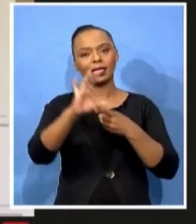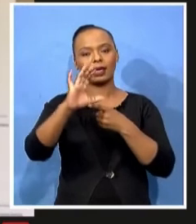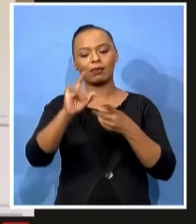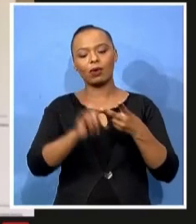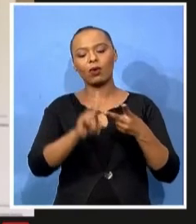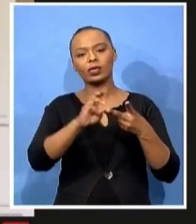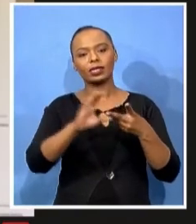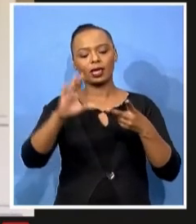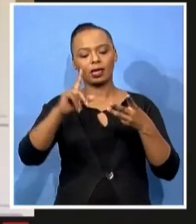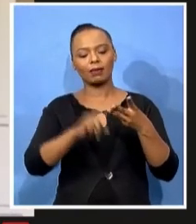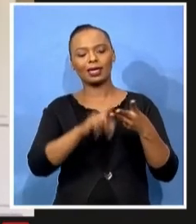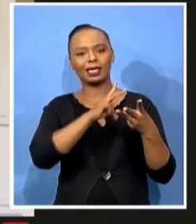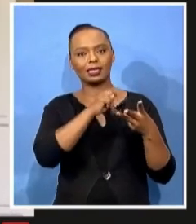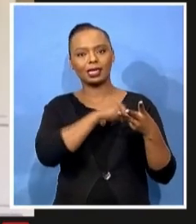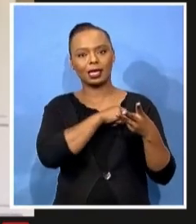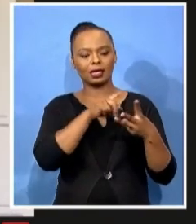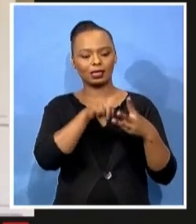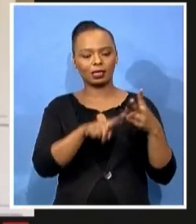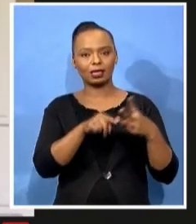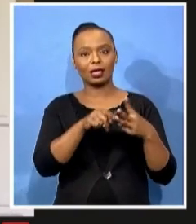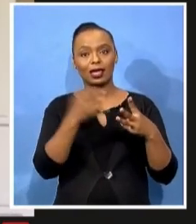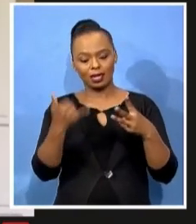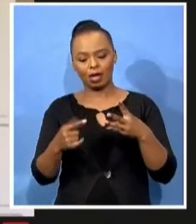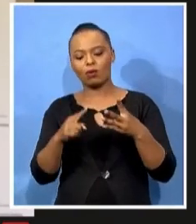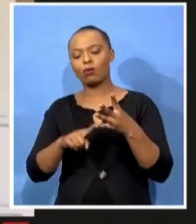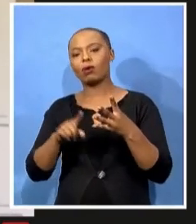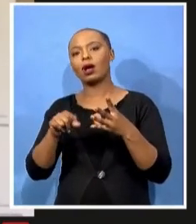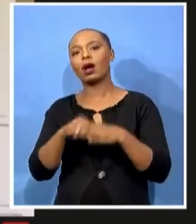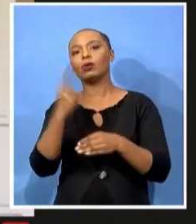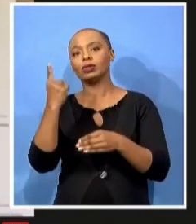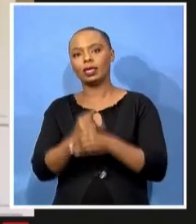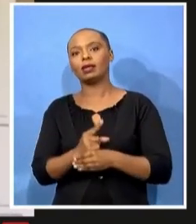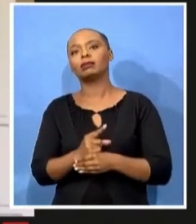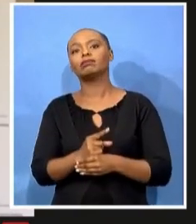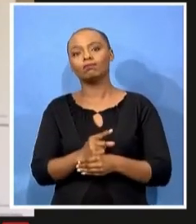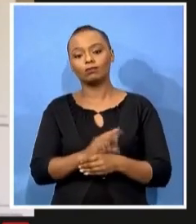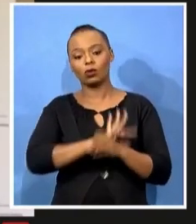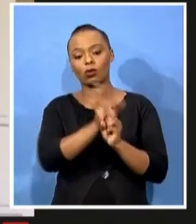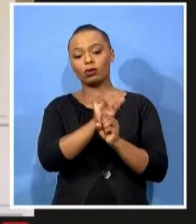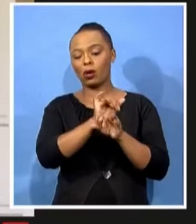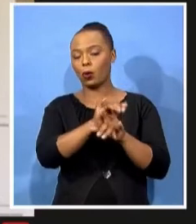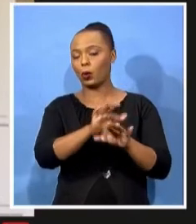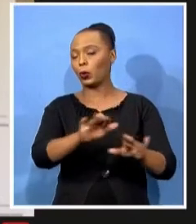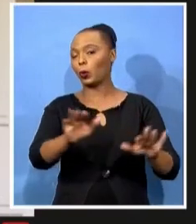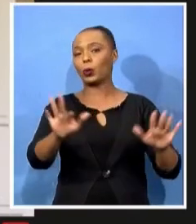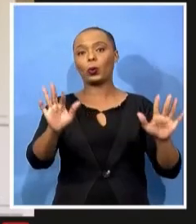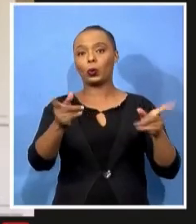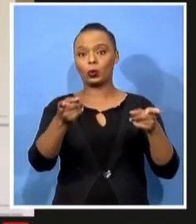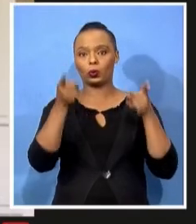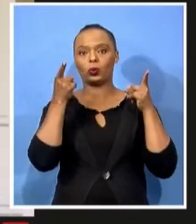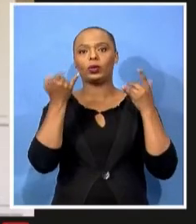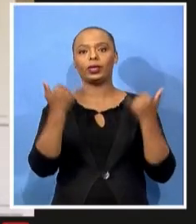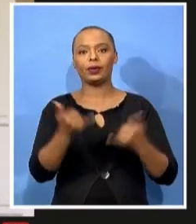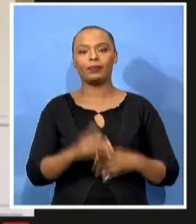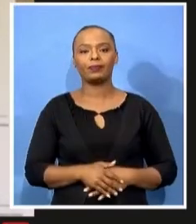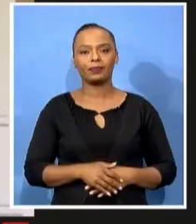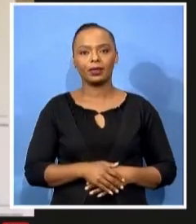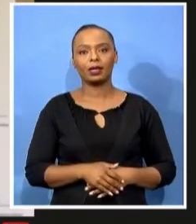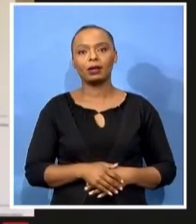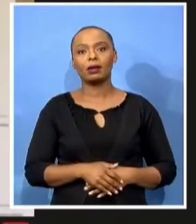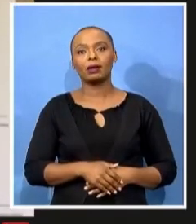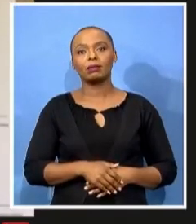towards Gauteng. In these provinces, we have seen that the numbers have actually exceeded what was